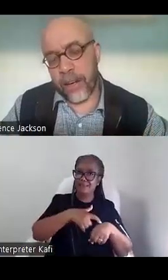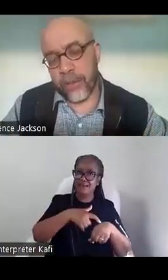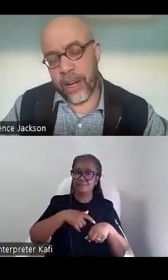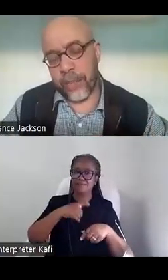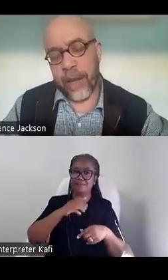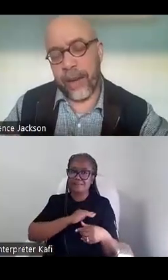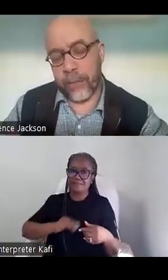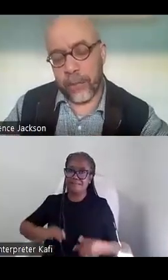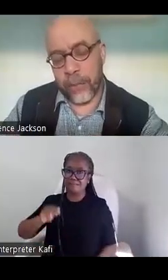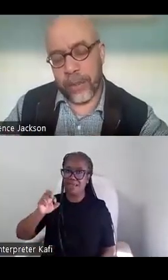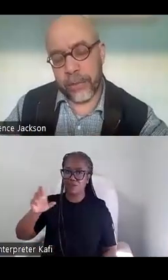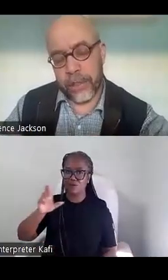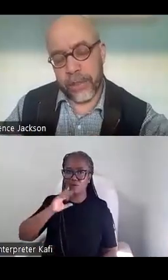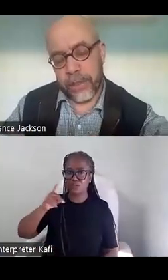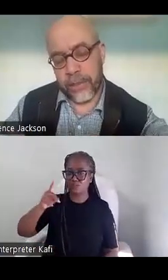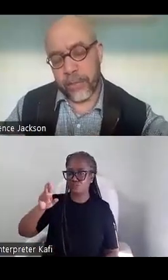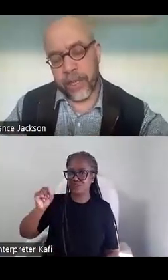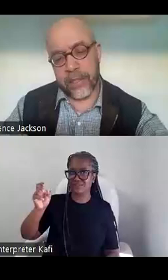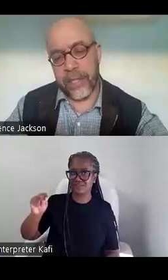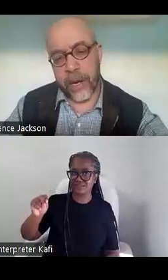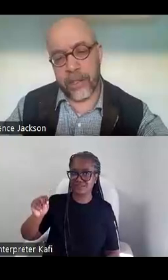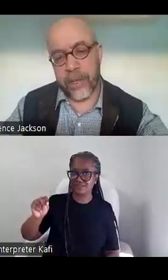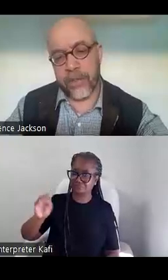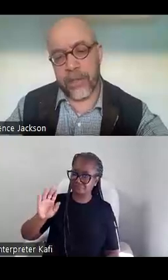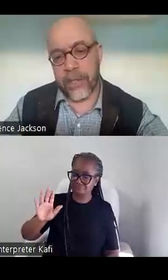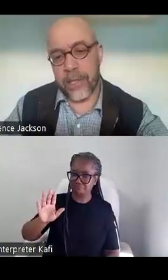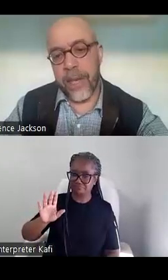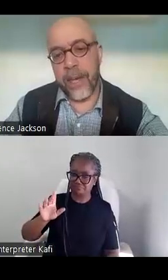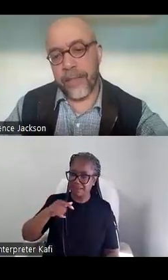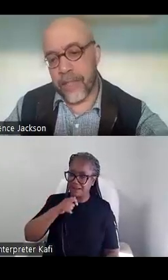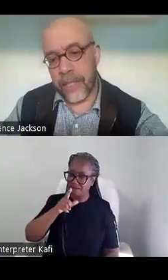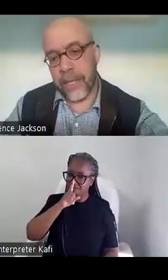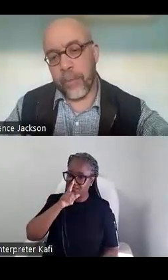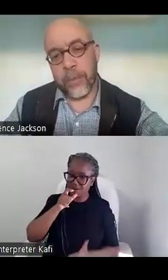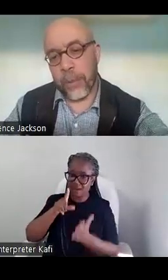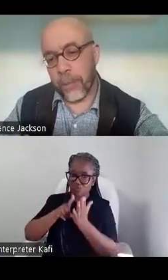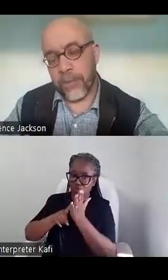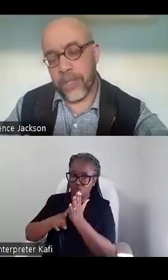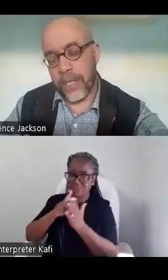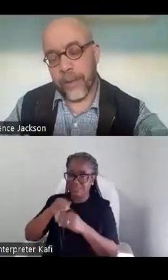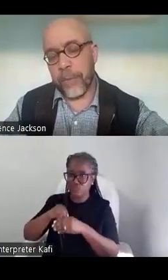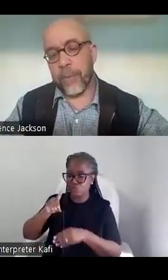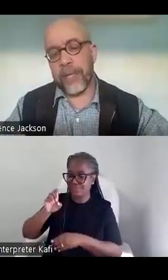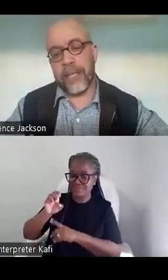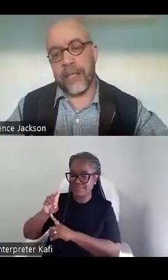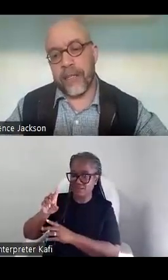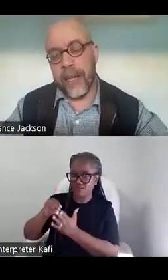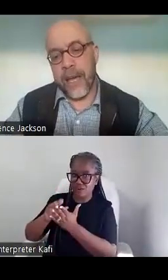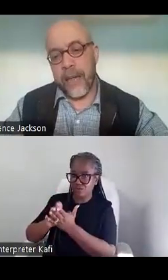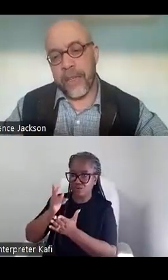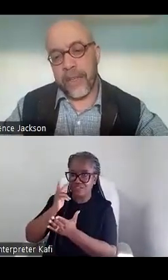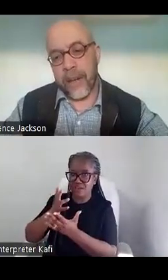I haven't looked at the deed records or anything to see if the city, how much money city gave people, but it